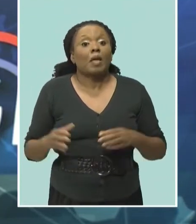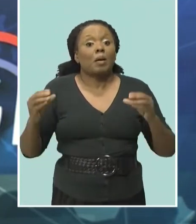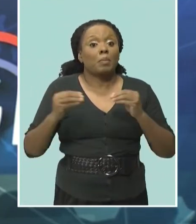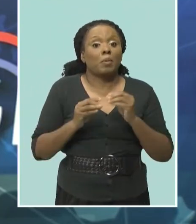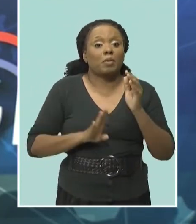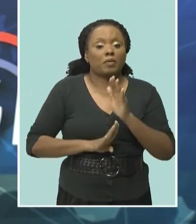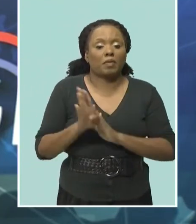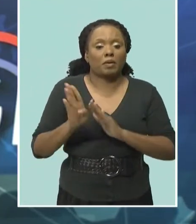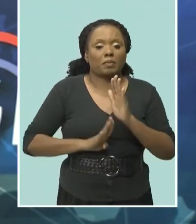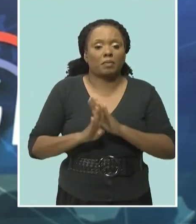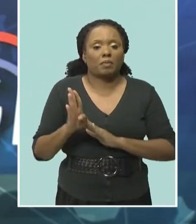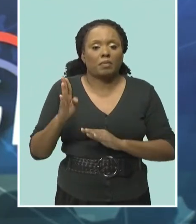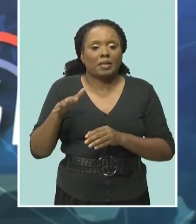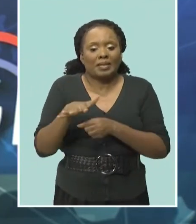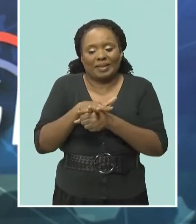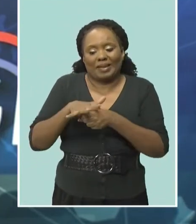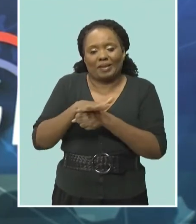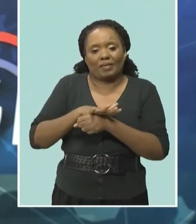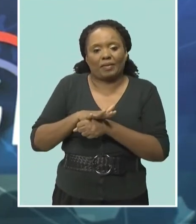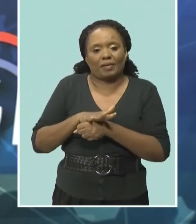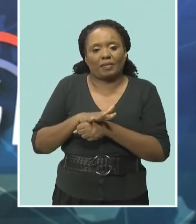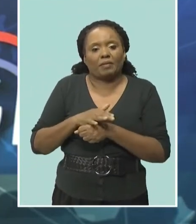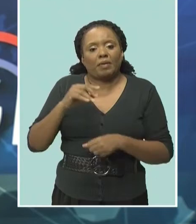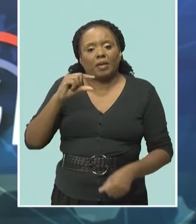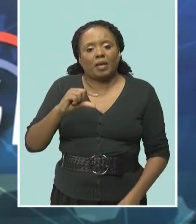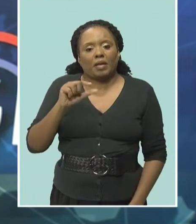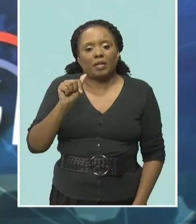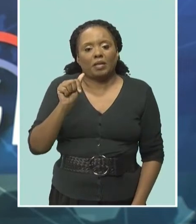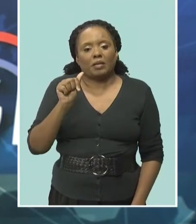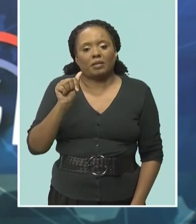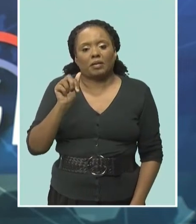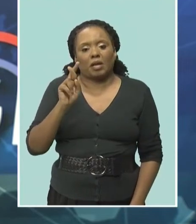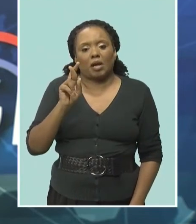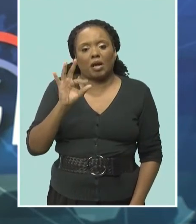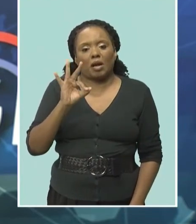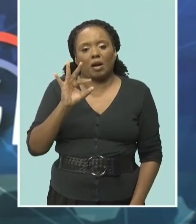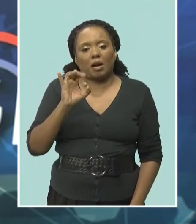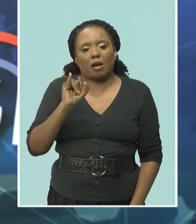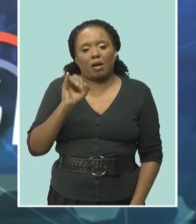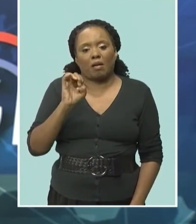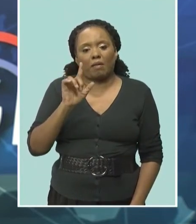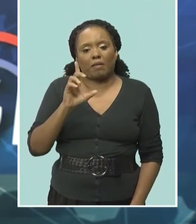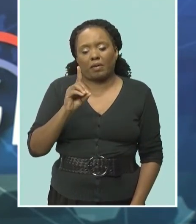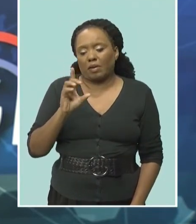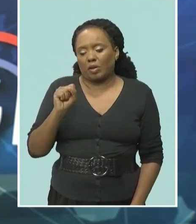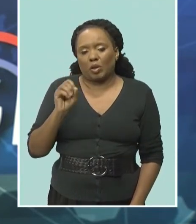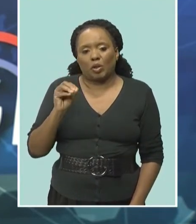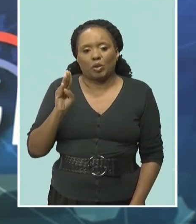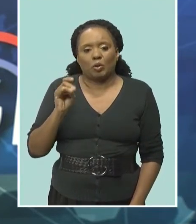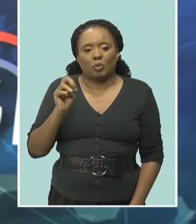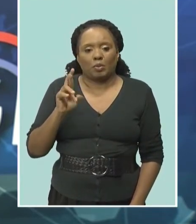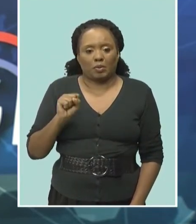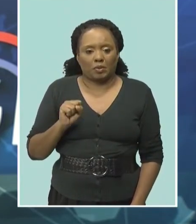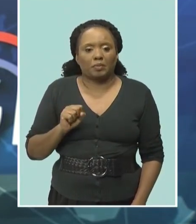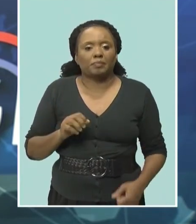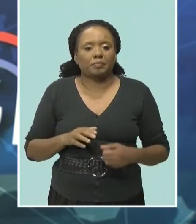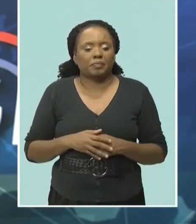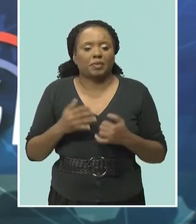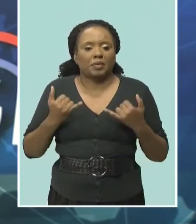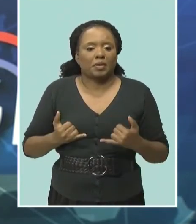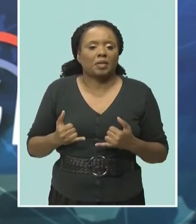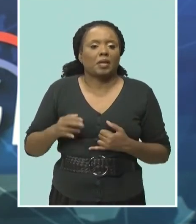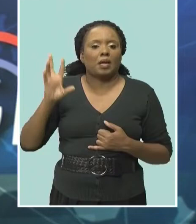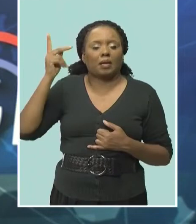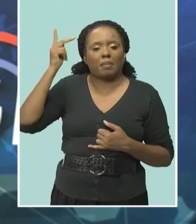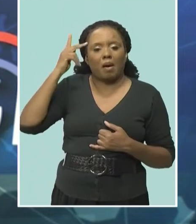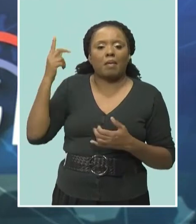the Garfield Sobers Sports Complex. This as the lower house today debated a resolution to lease 25,000 square feet of land to